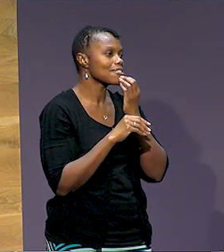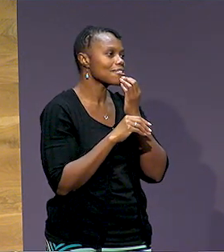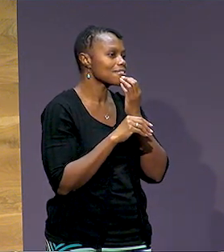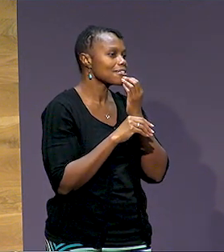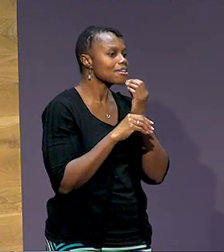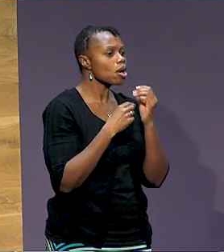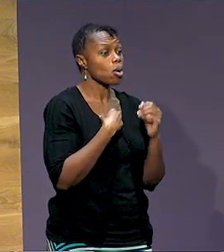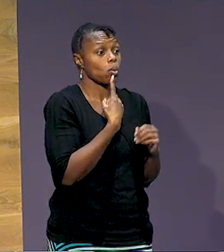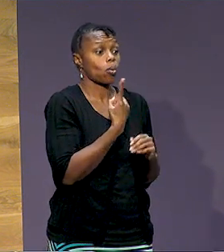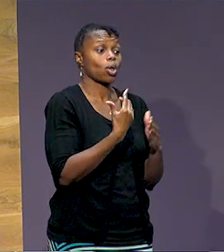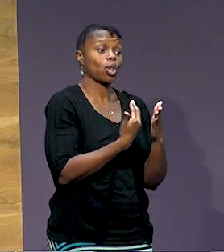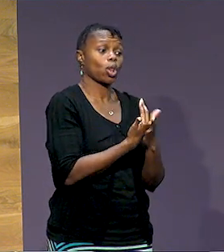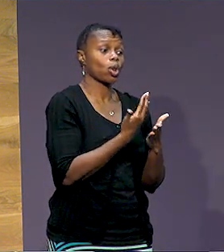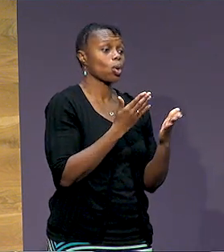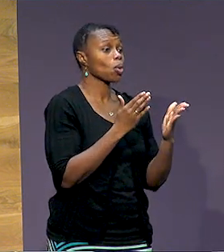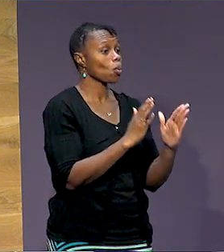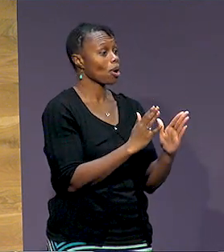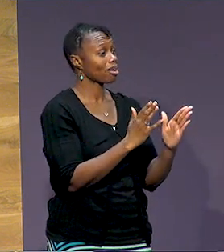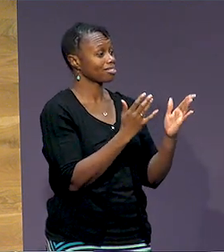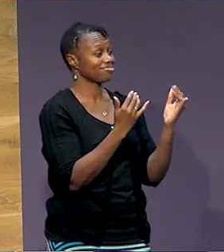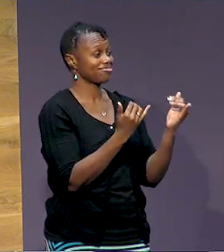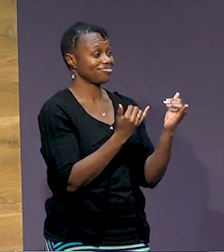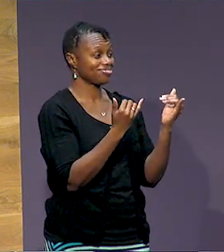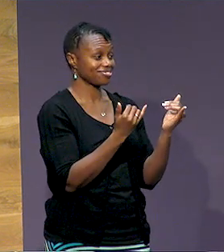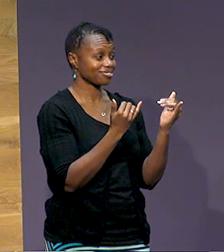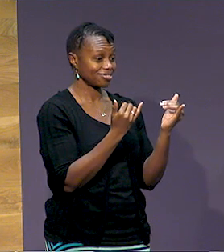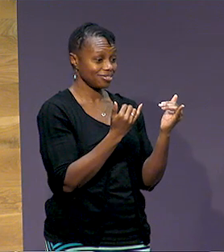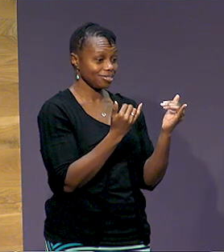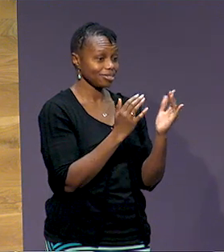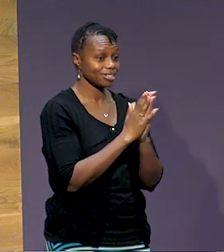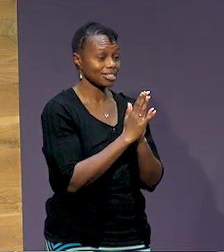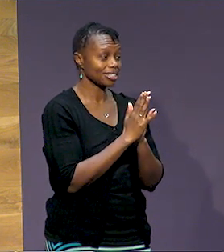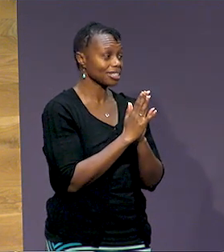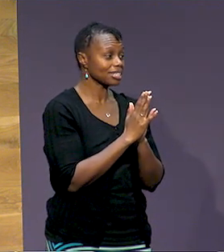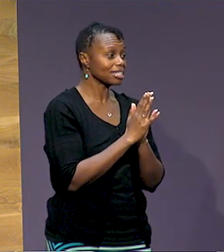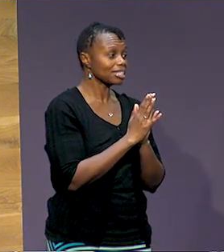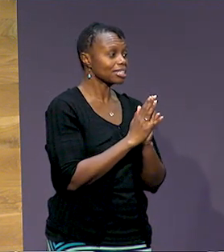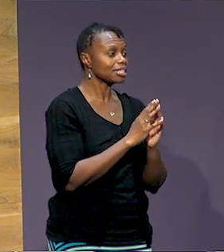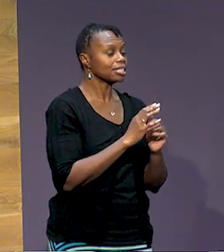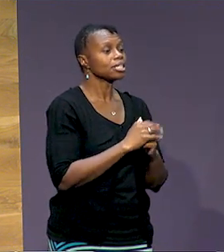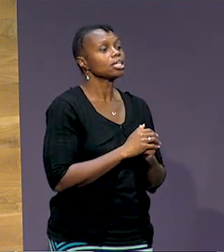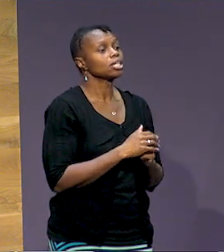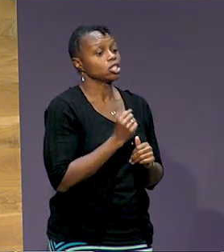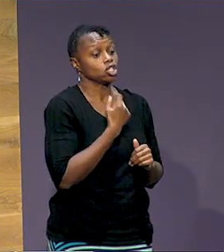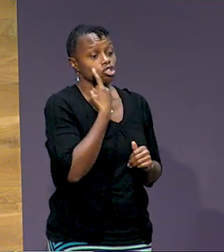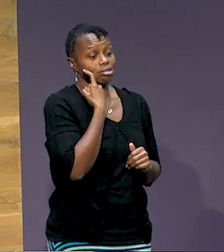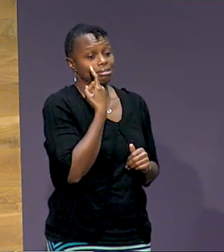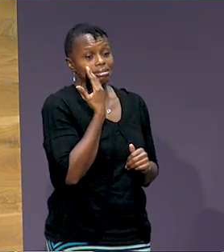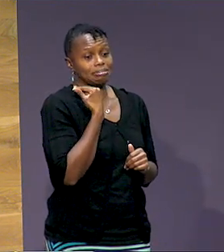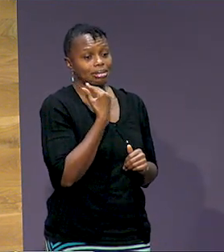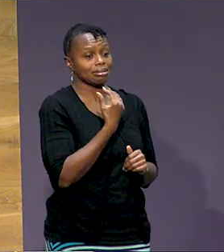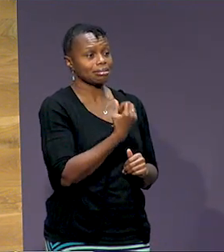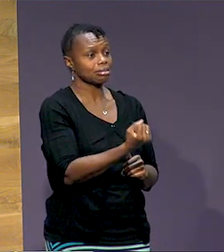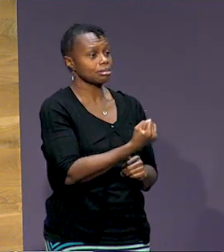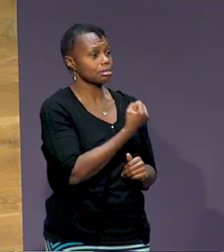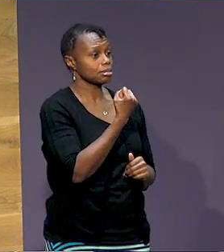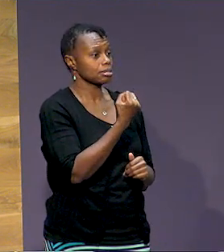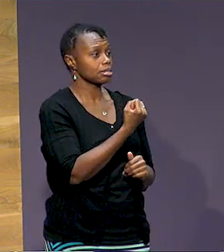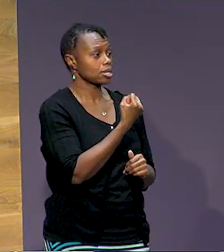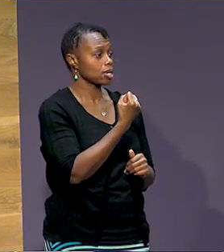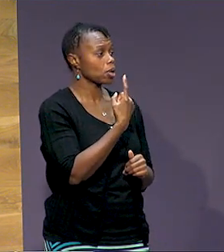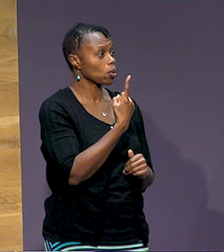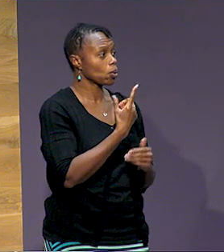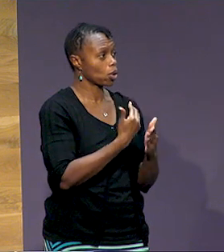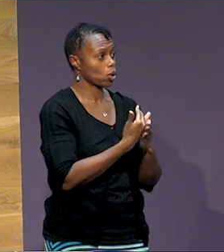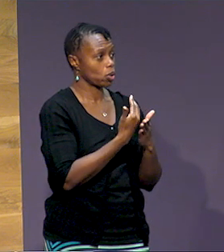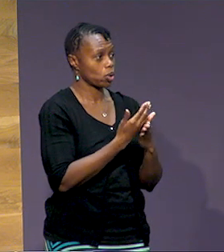of the new ways that now, so Fathom turned 4 on Saturday, past Saturday. I think one of the newest